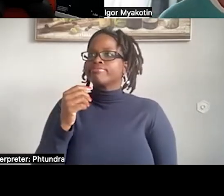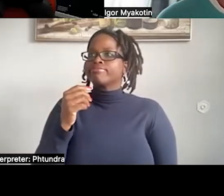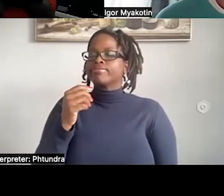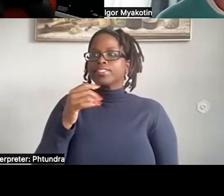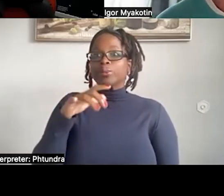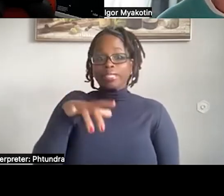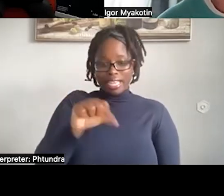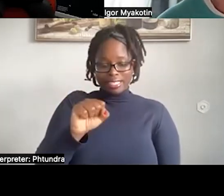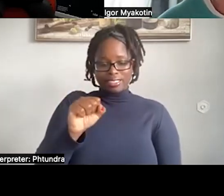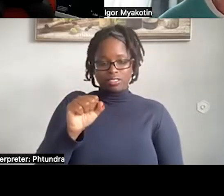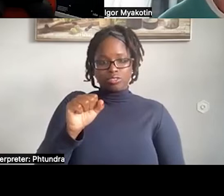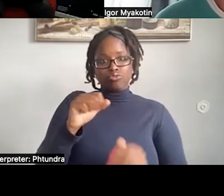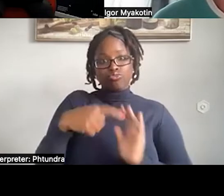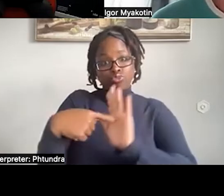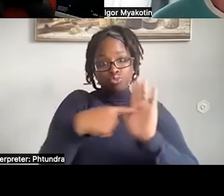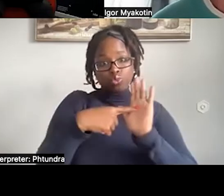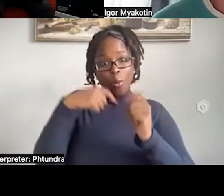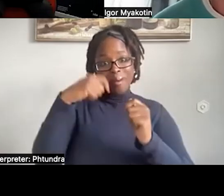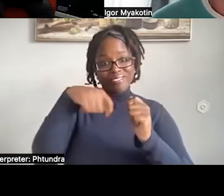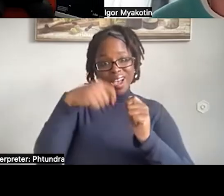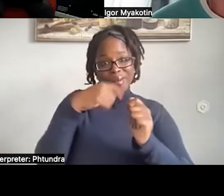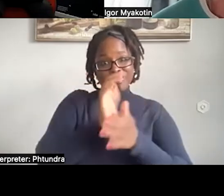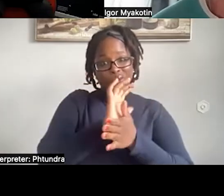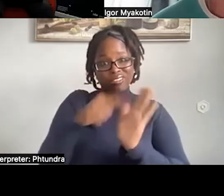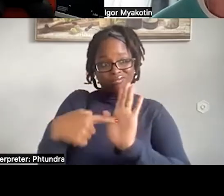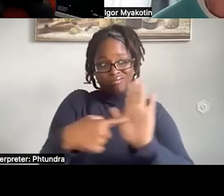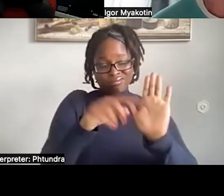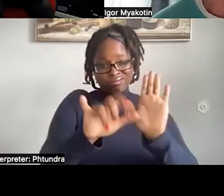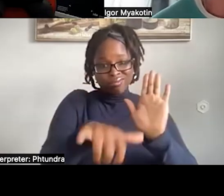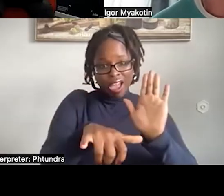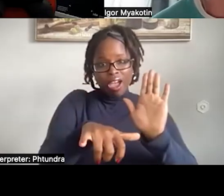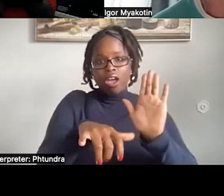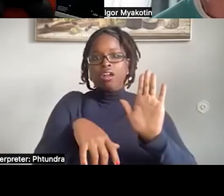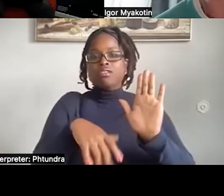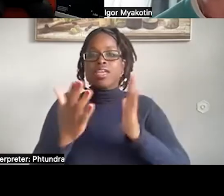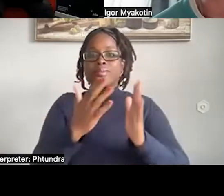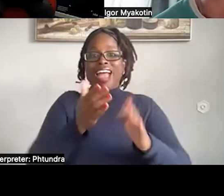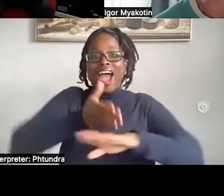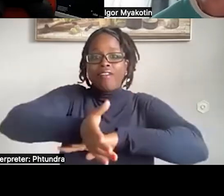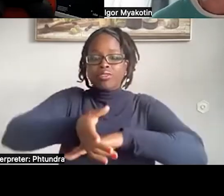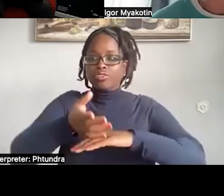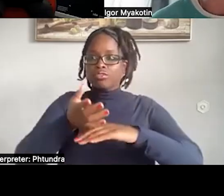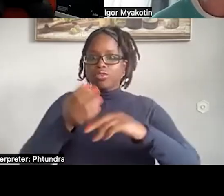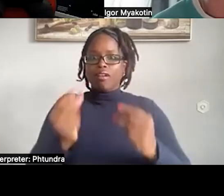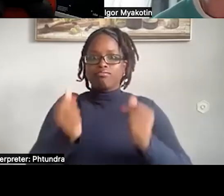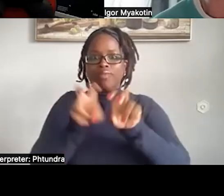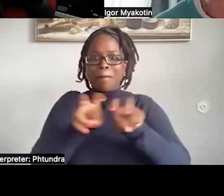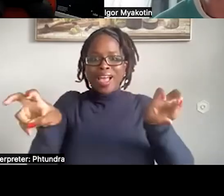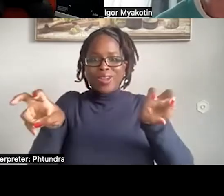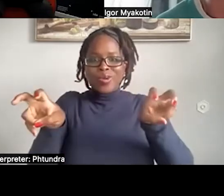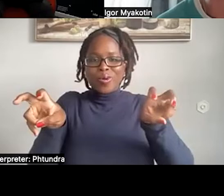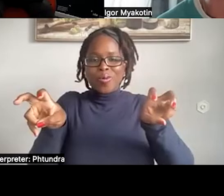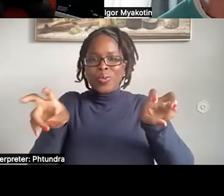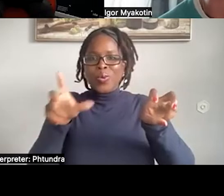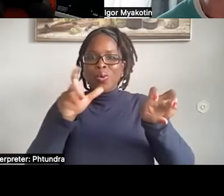film, having, you know, a panel right after or before with the protagonists. I think that's very important to bring them to the front and